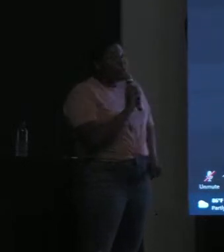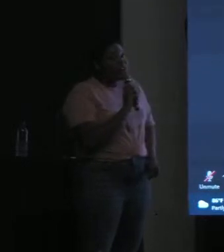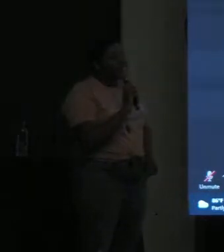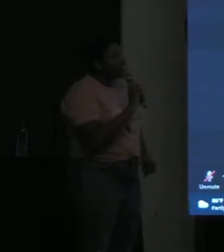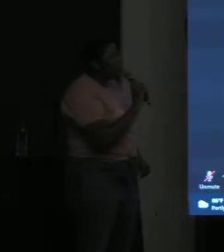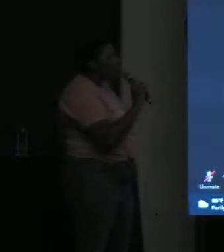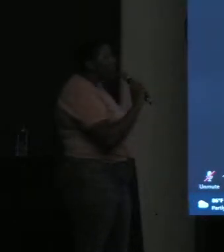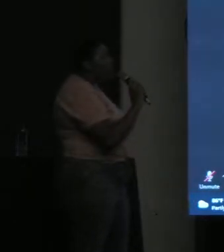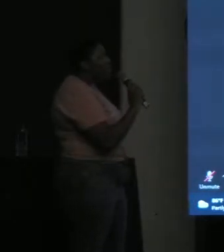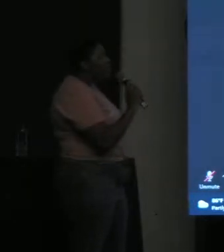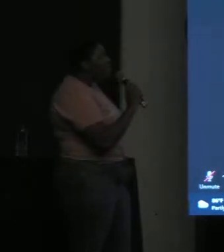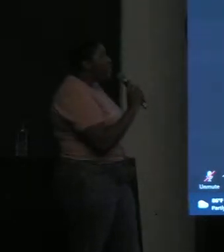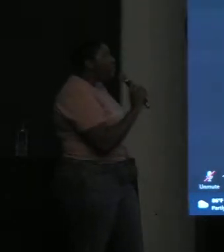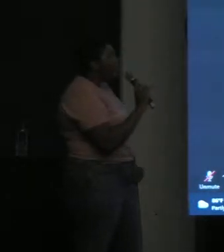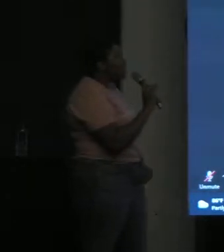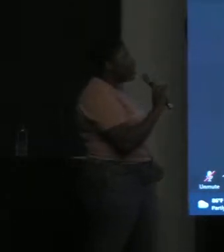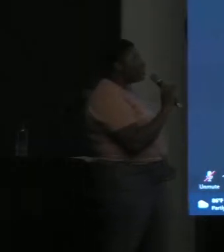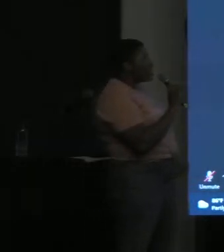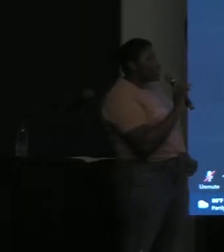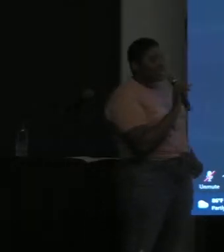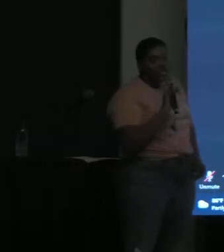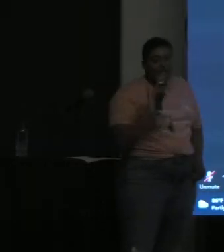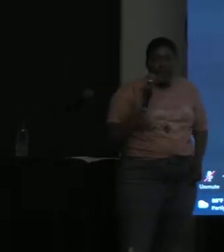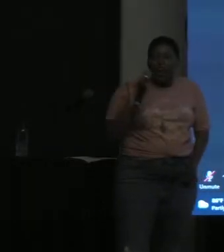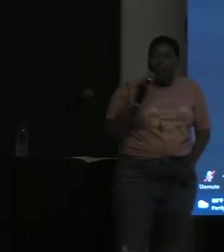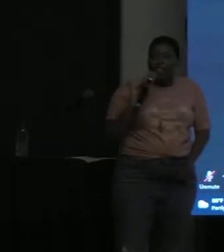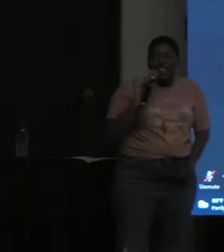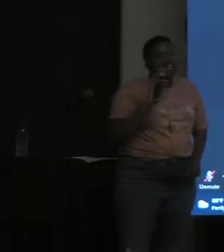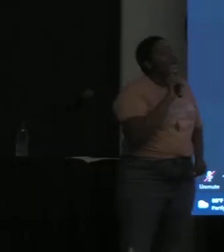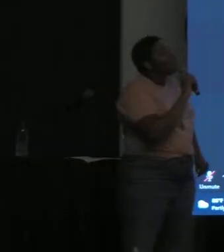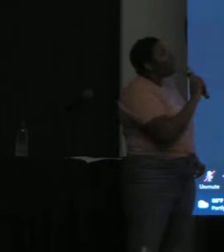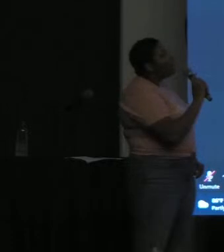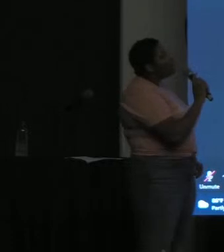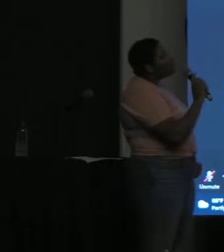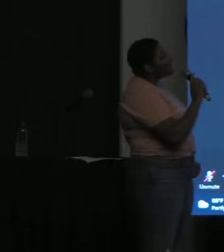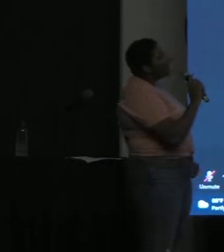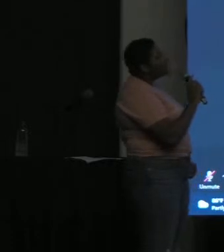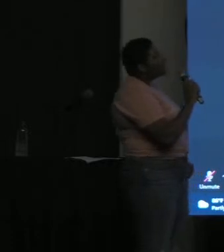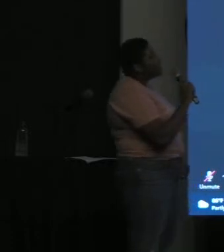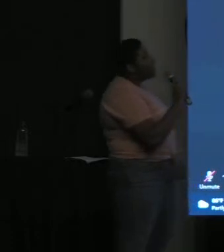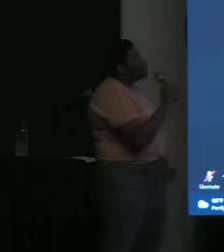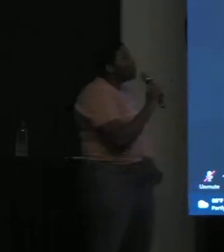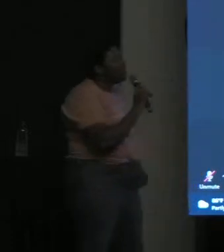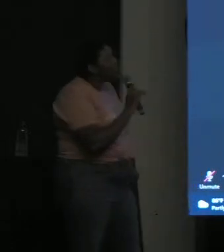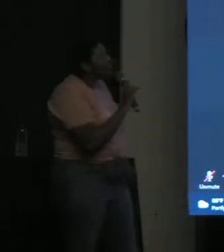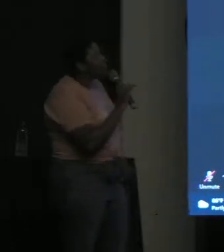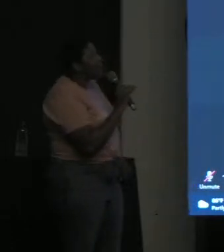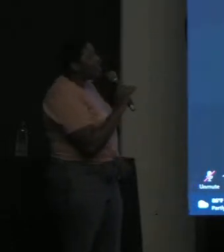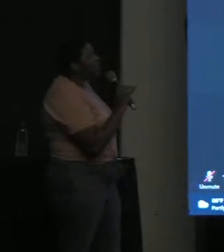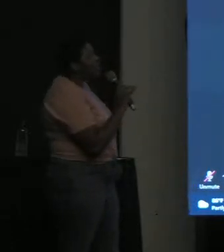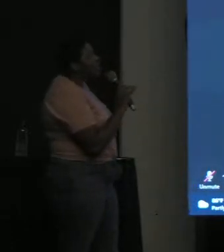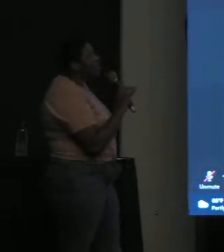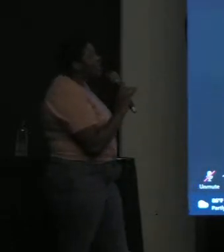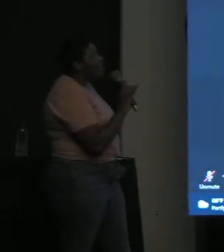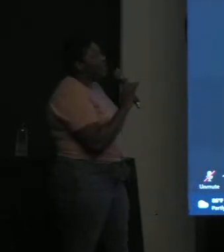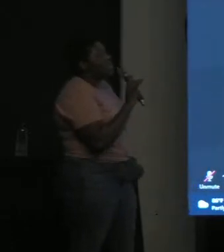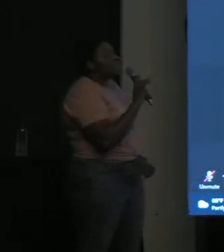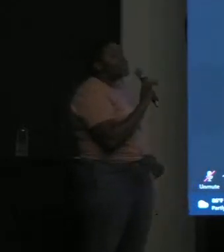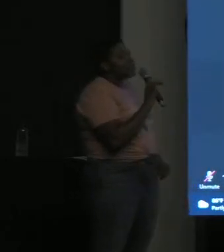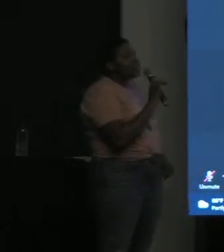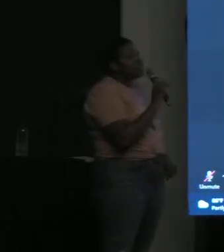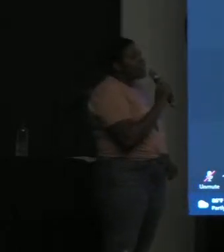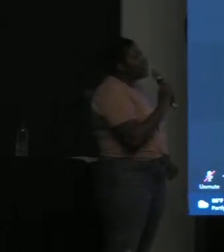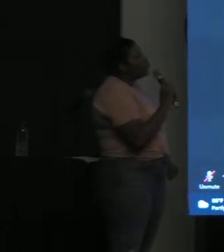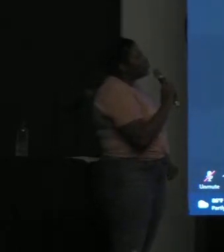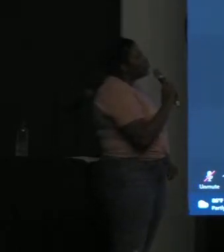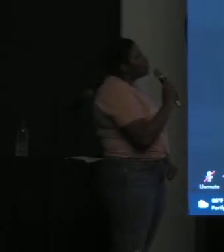Yeah, no worries. We're all family. It's a conversation, so all good. But I was just asking if each of the panelists could tell